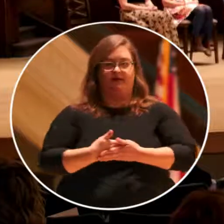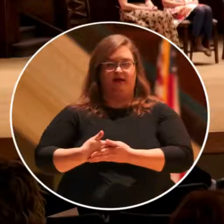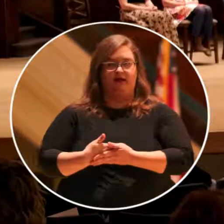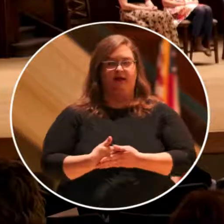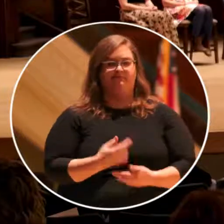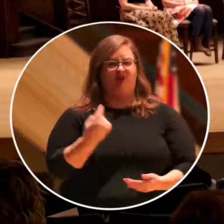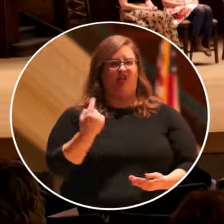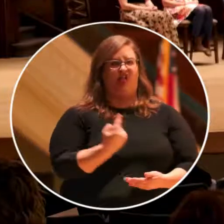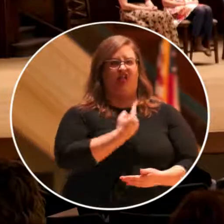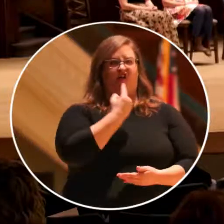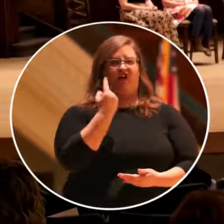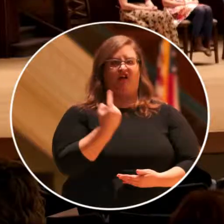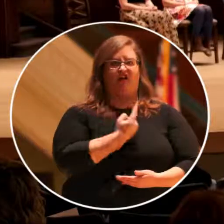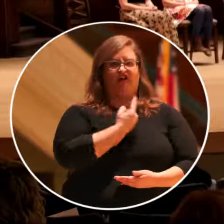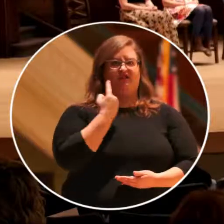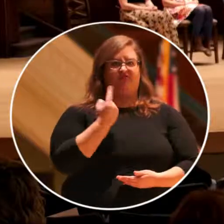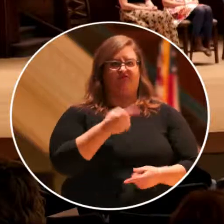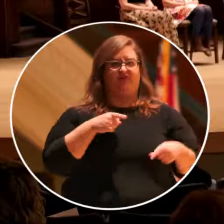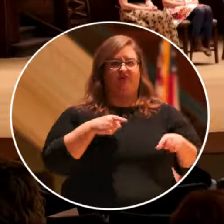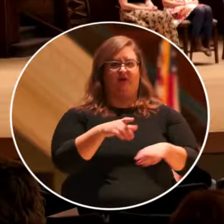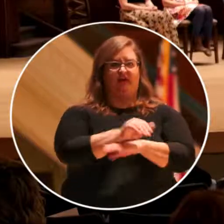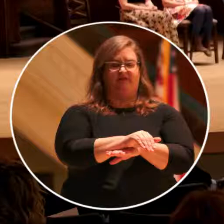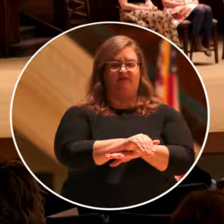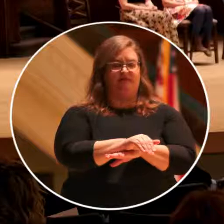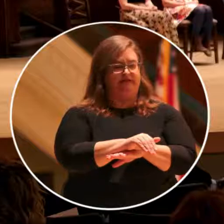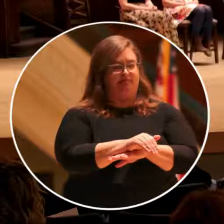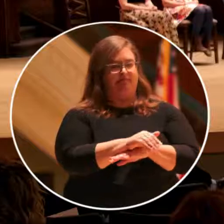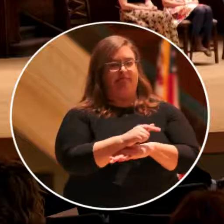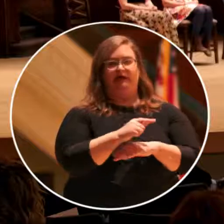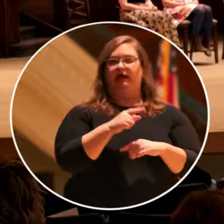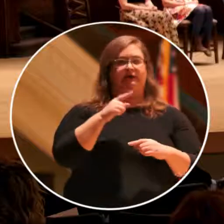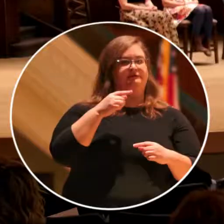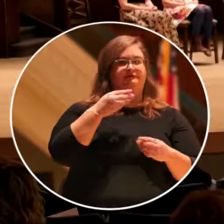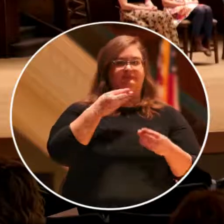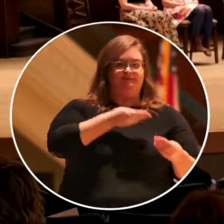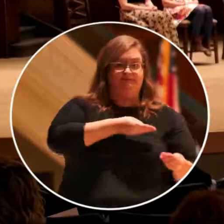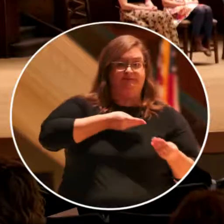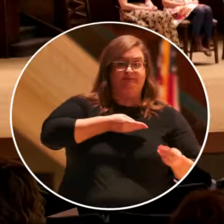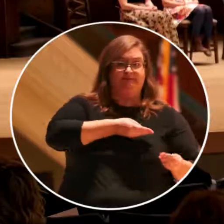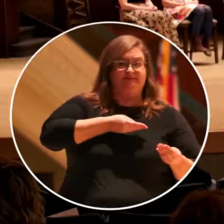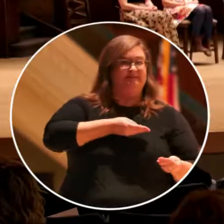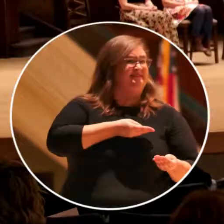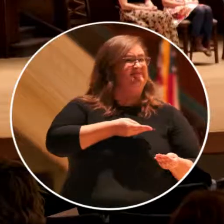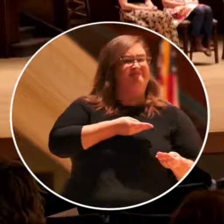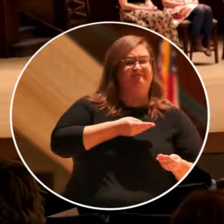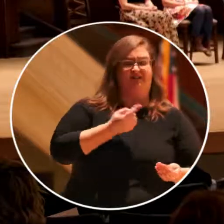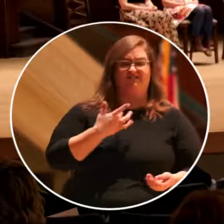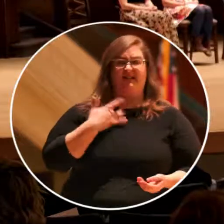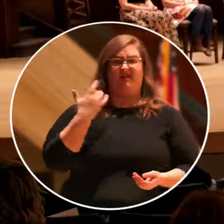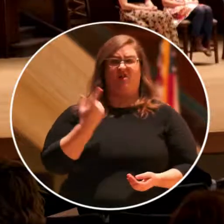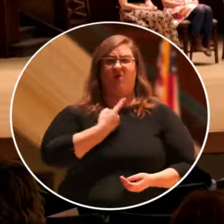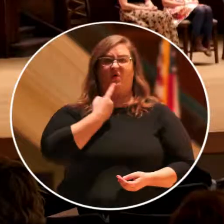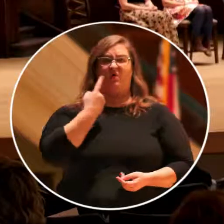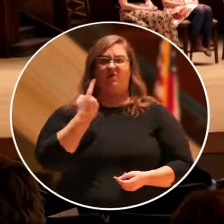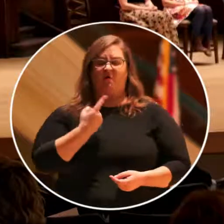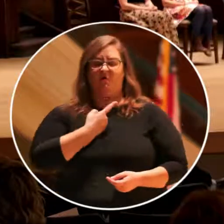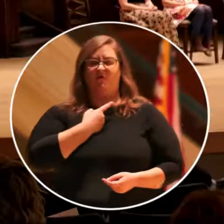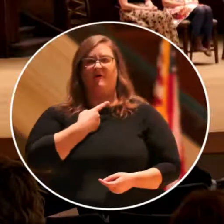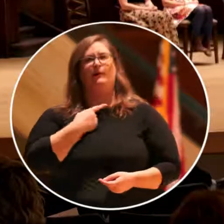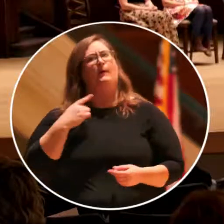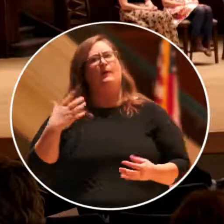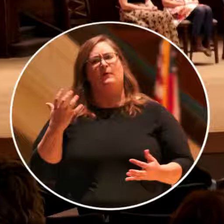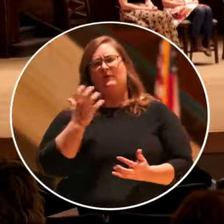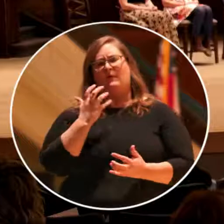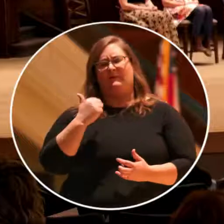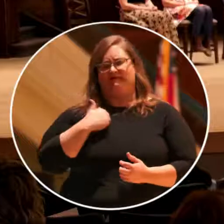night. When I was struggling to nurse, we were alone. When I was in so much physical pain after